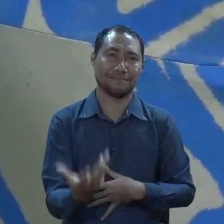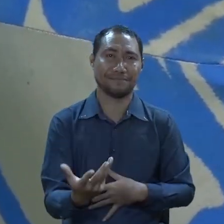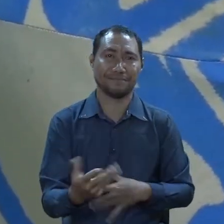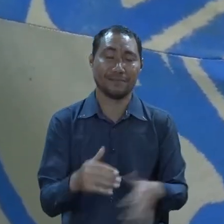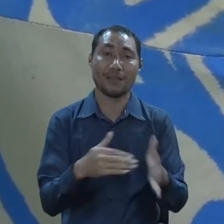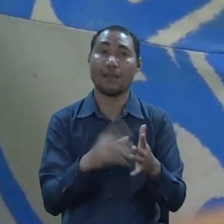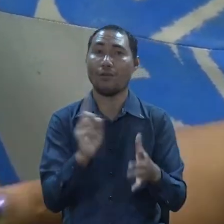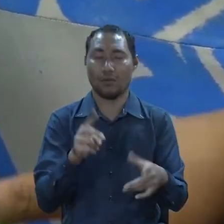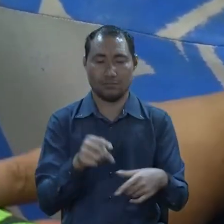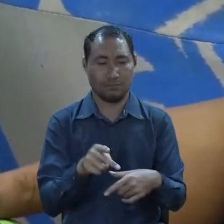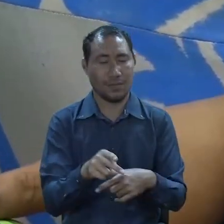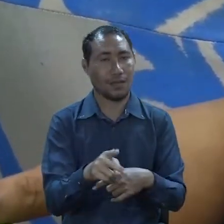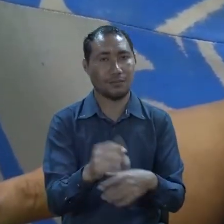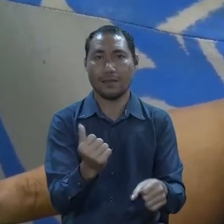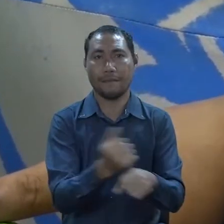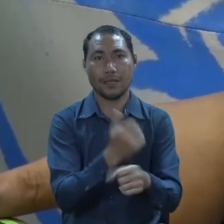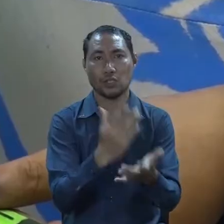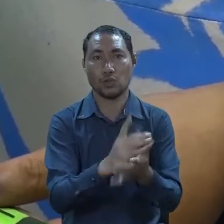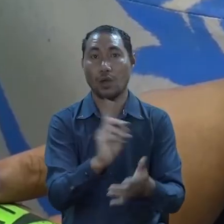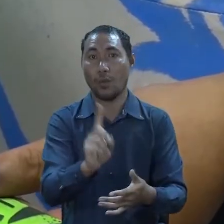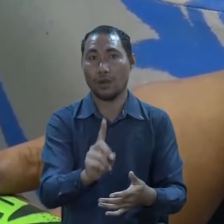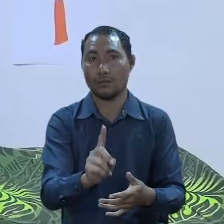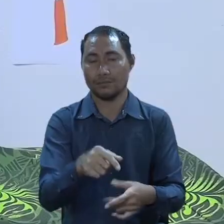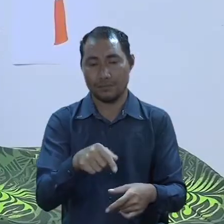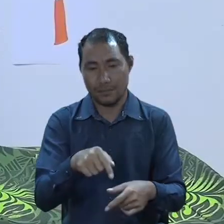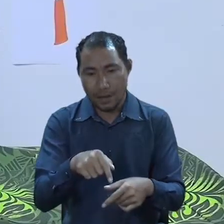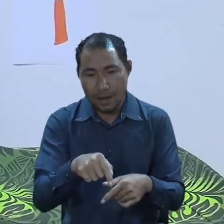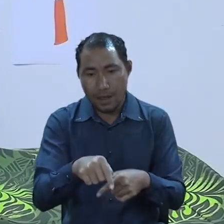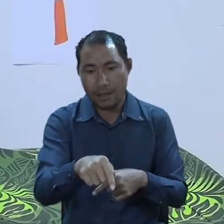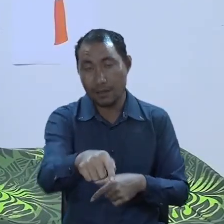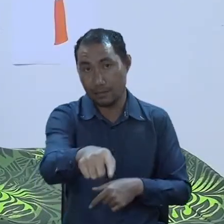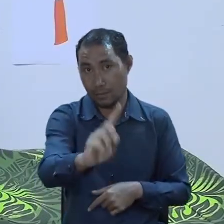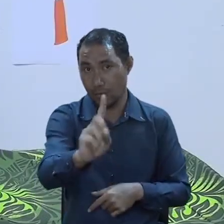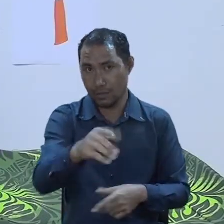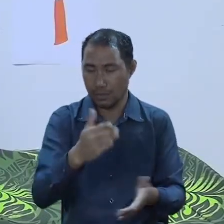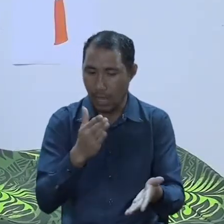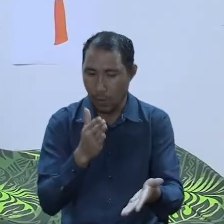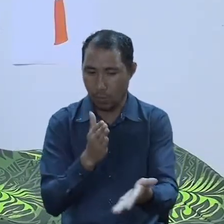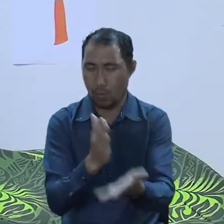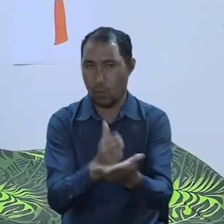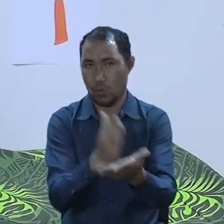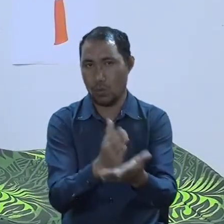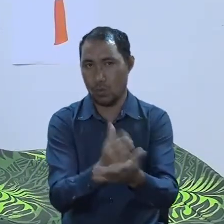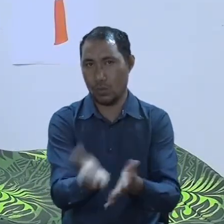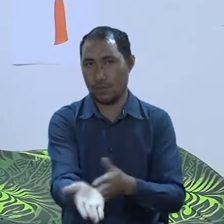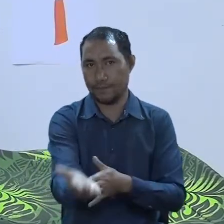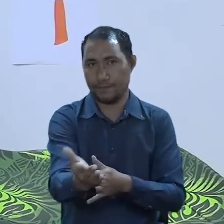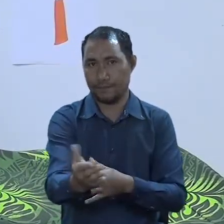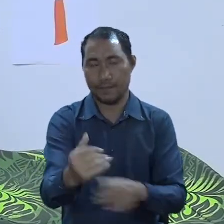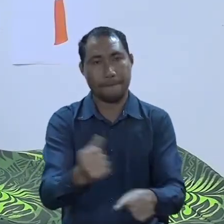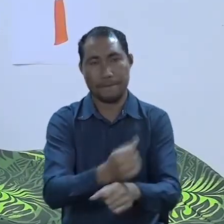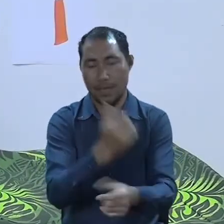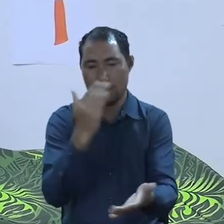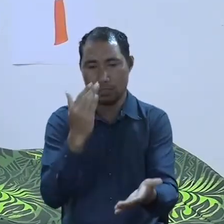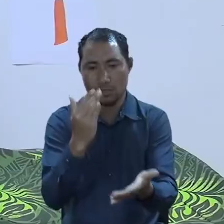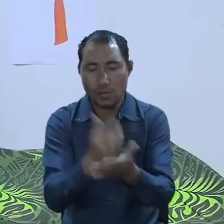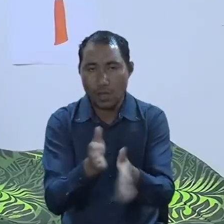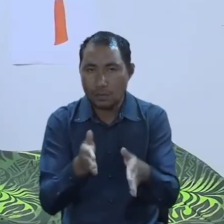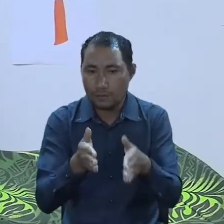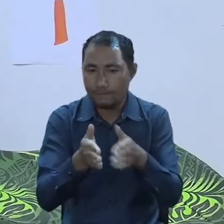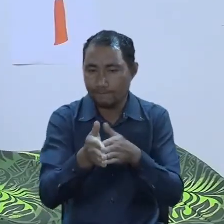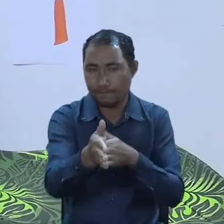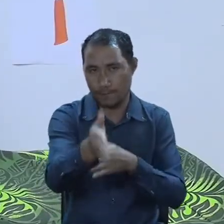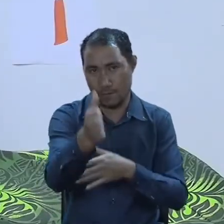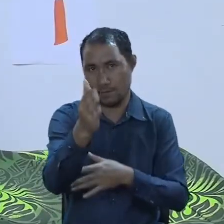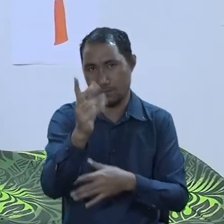Hold the fabric that you're going to cut. Place the fabric between the scissors. So this